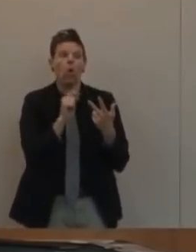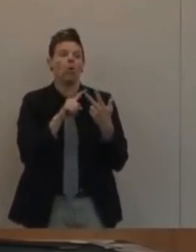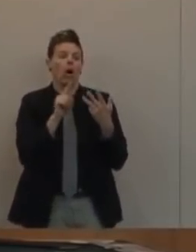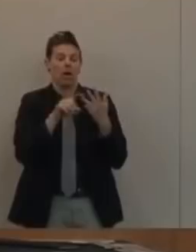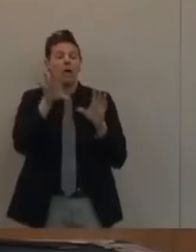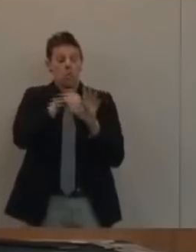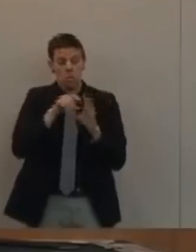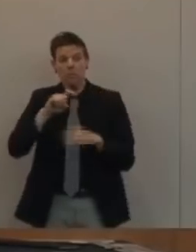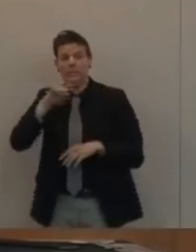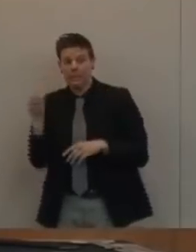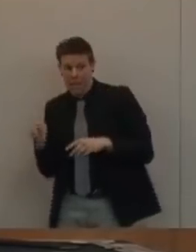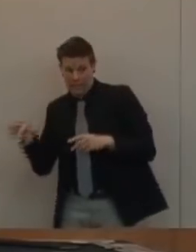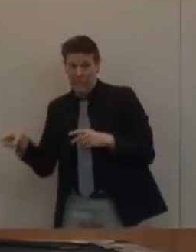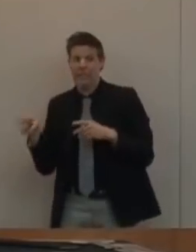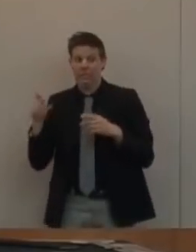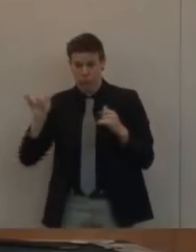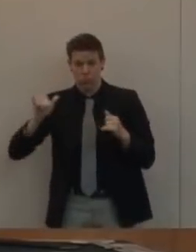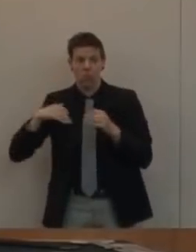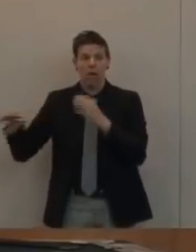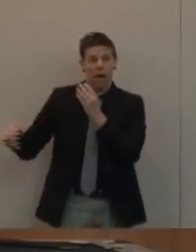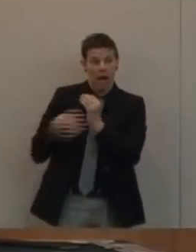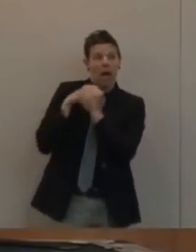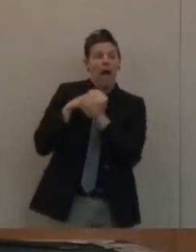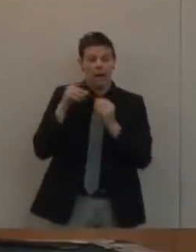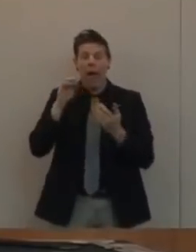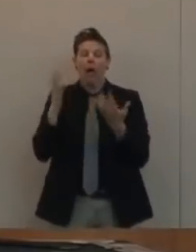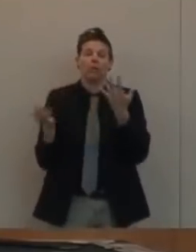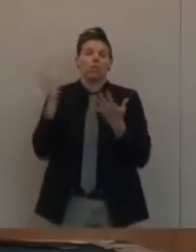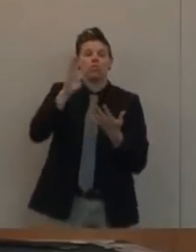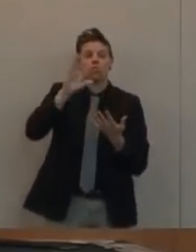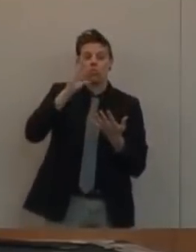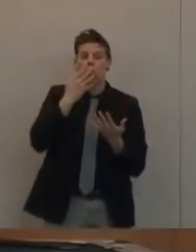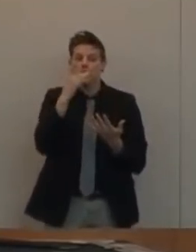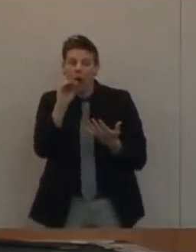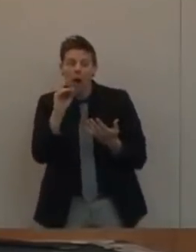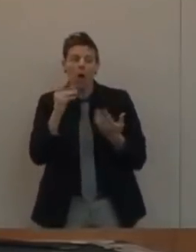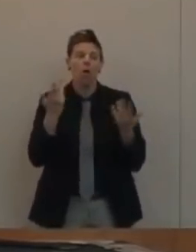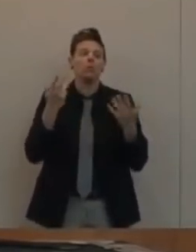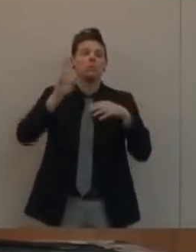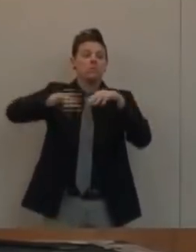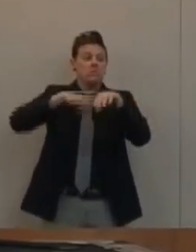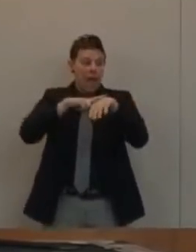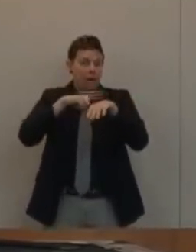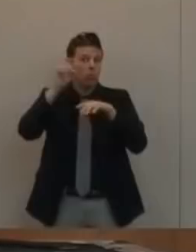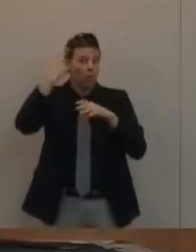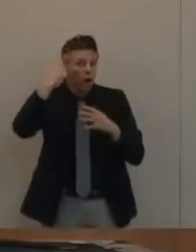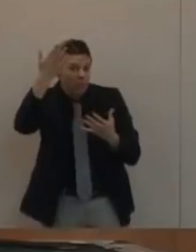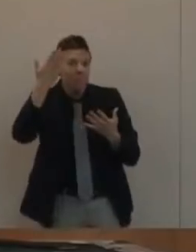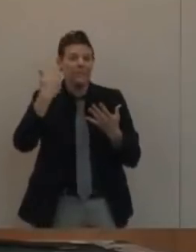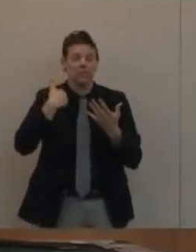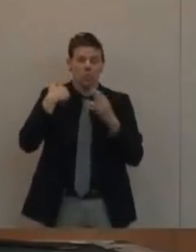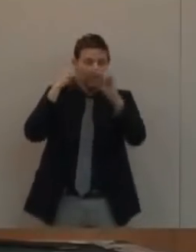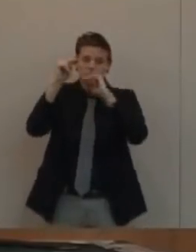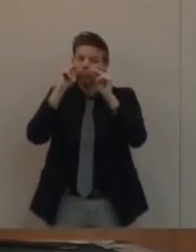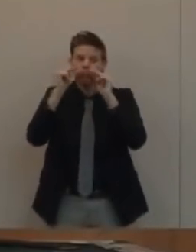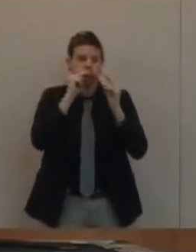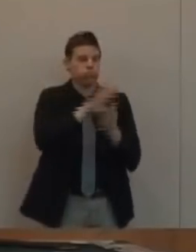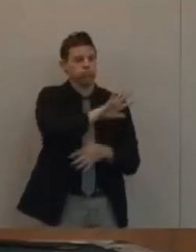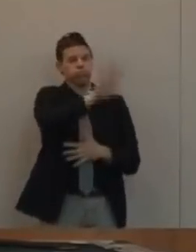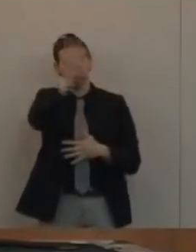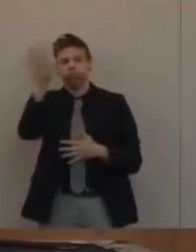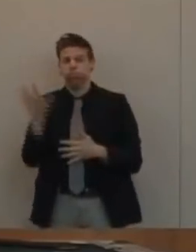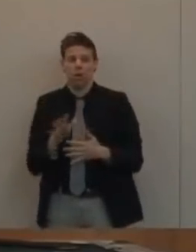in that. It is something that the national governors do, and I will tell you that I could spend all of my time,